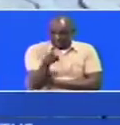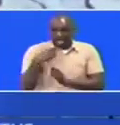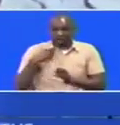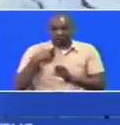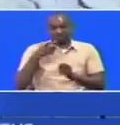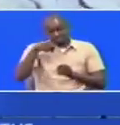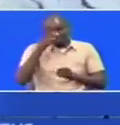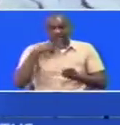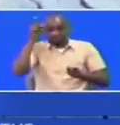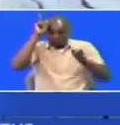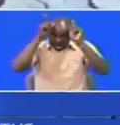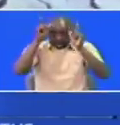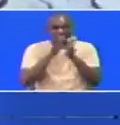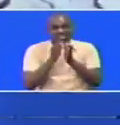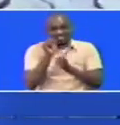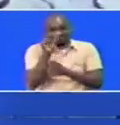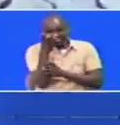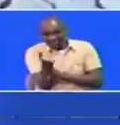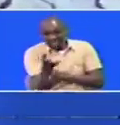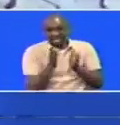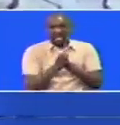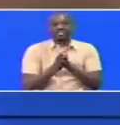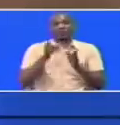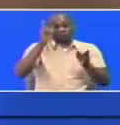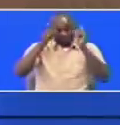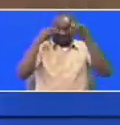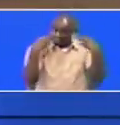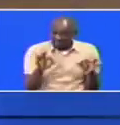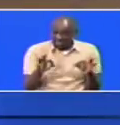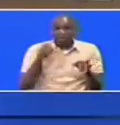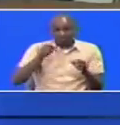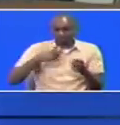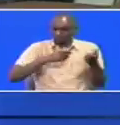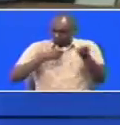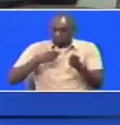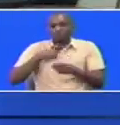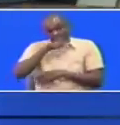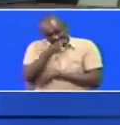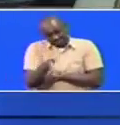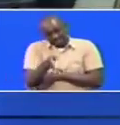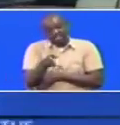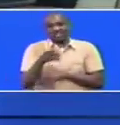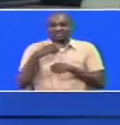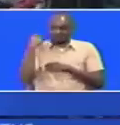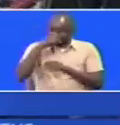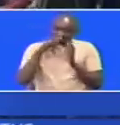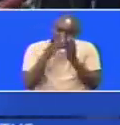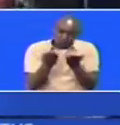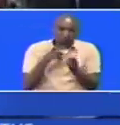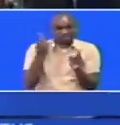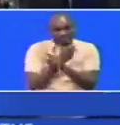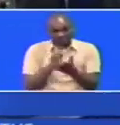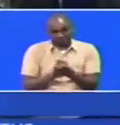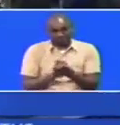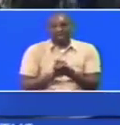with onboard audio-visual entertainment and free Wi-Fi to attract those keen to interact on social media platforms. The